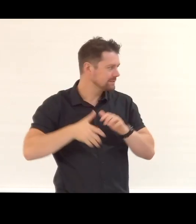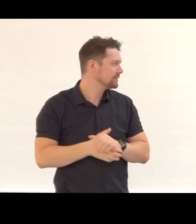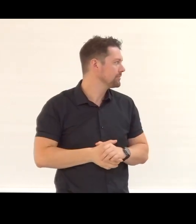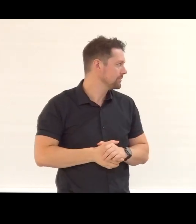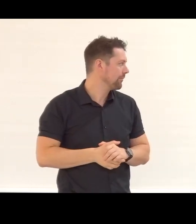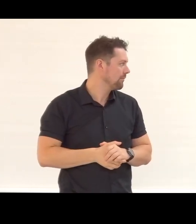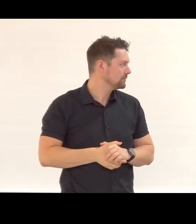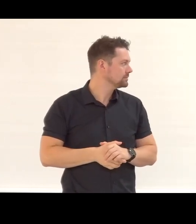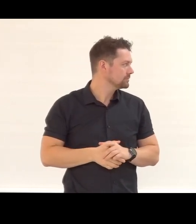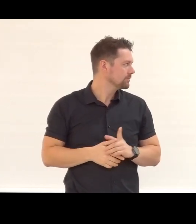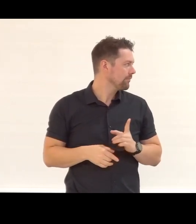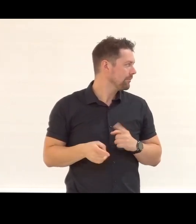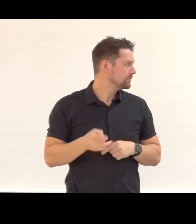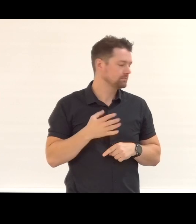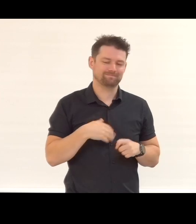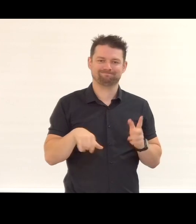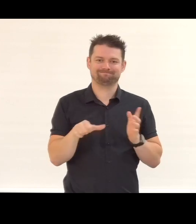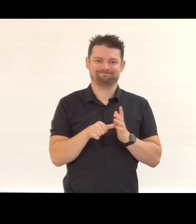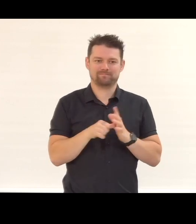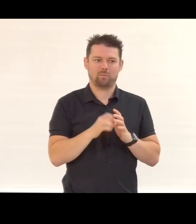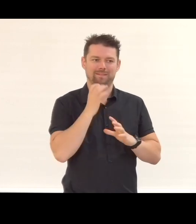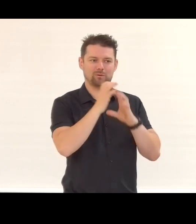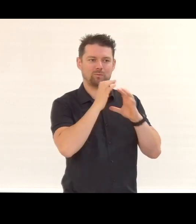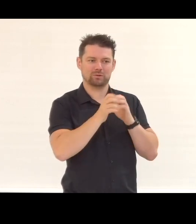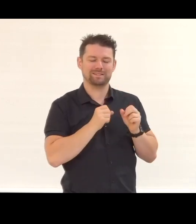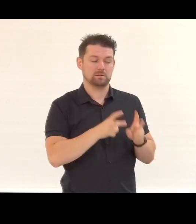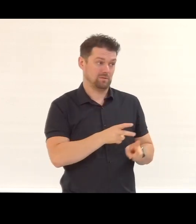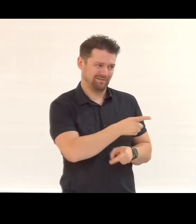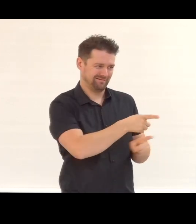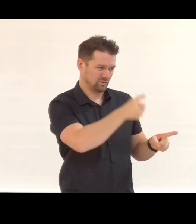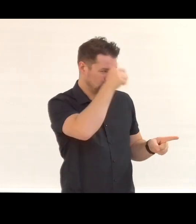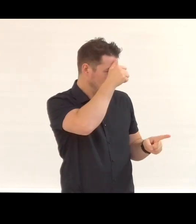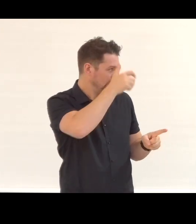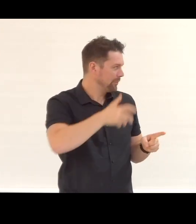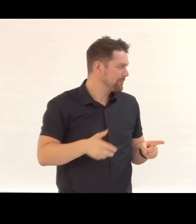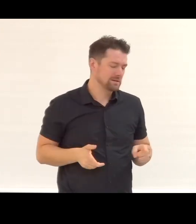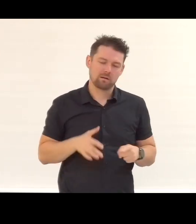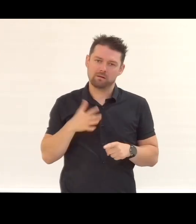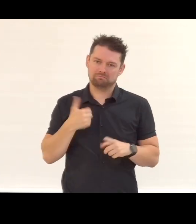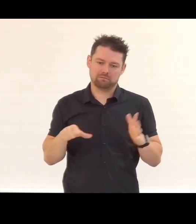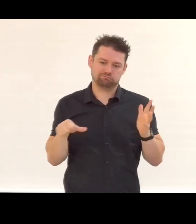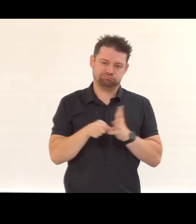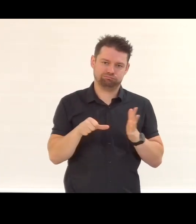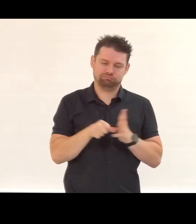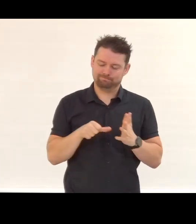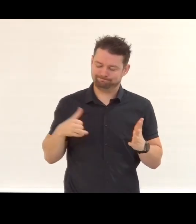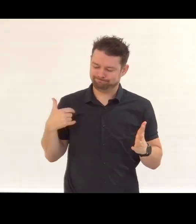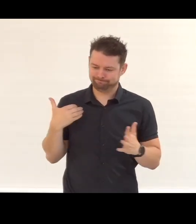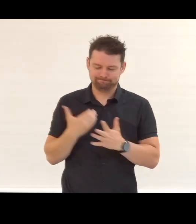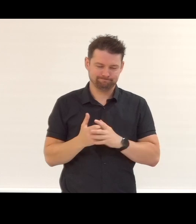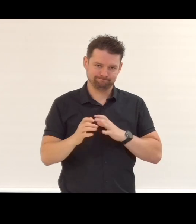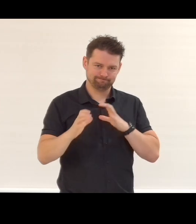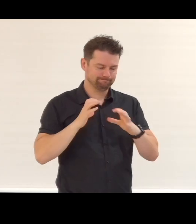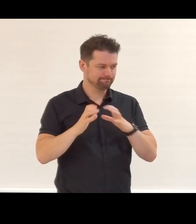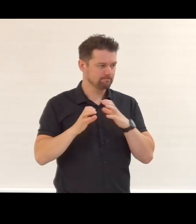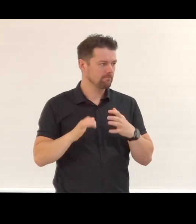So we had issues with the comm systems, as many of you know. During that's been an issue since High Seas, since the beginning. So